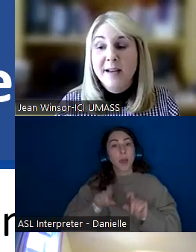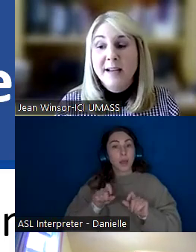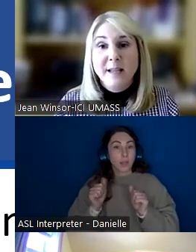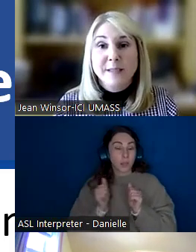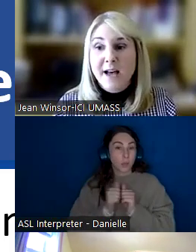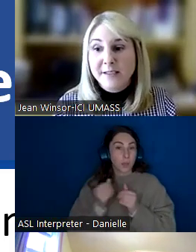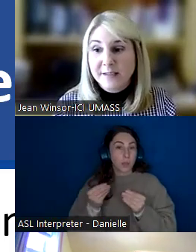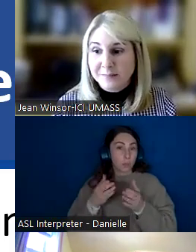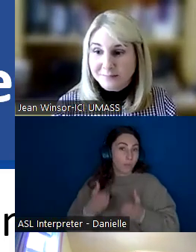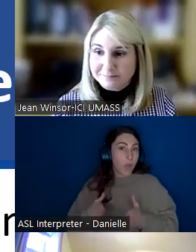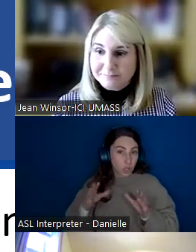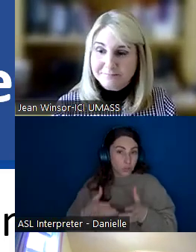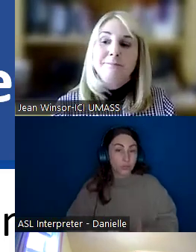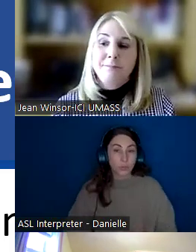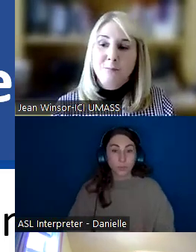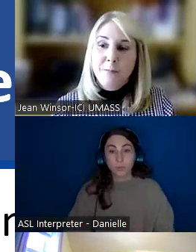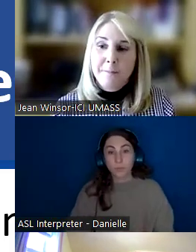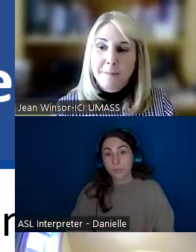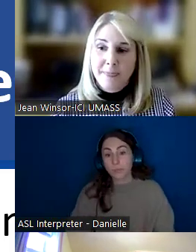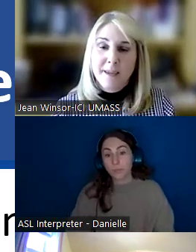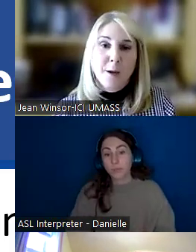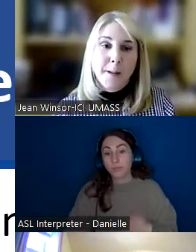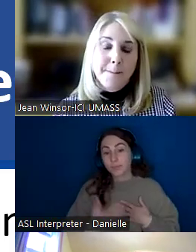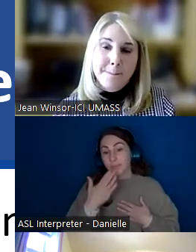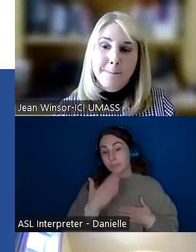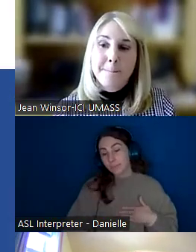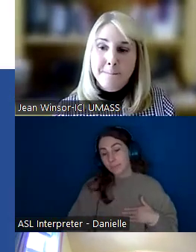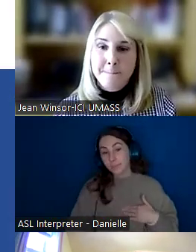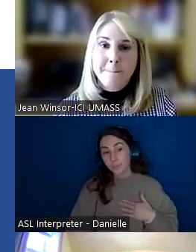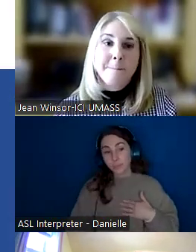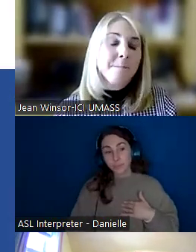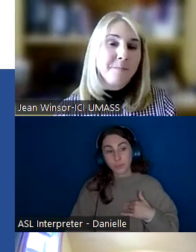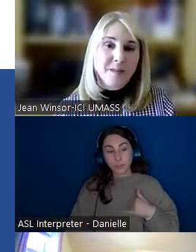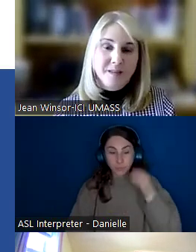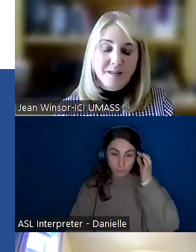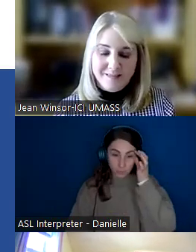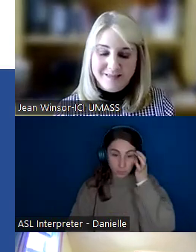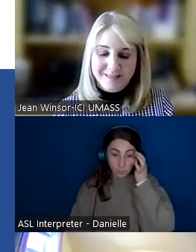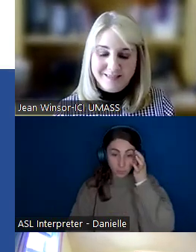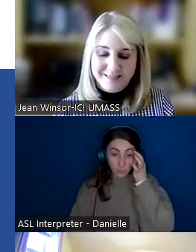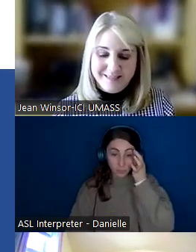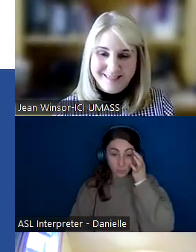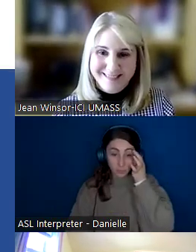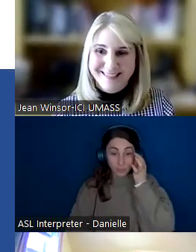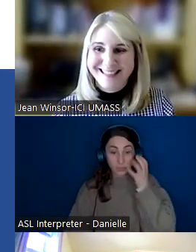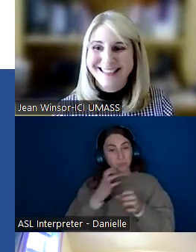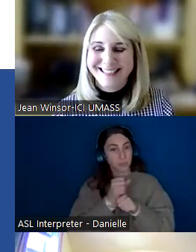that themselves. Thank you. Thank you. All right, I got one in my